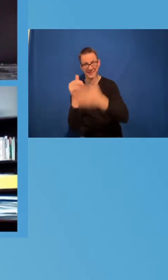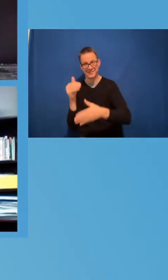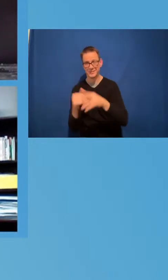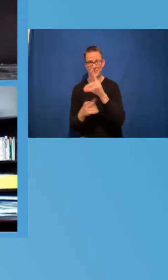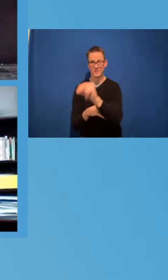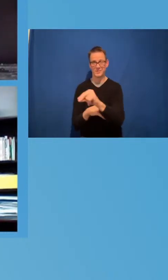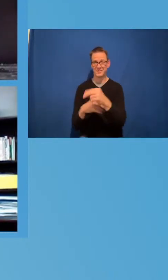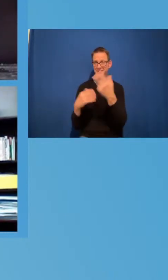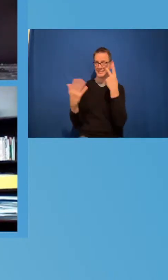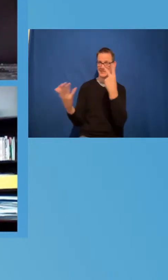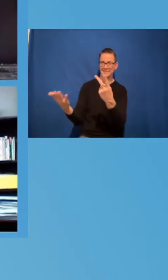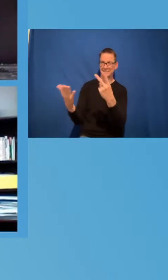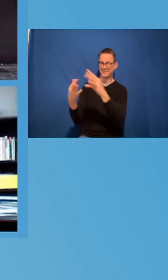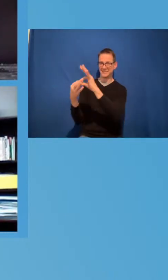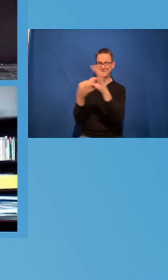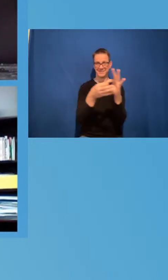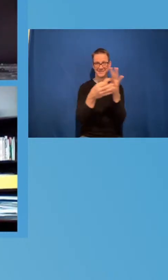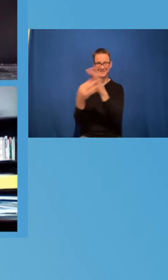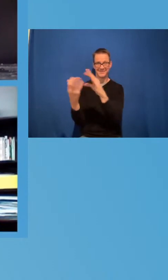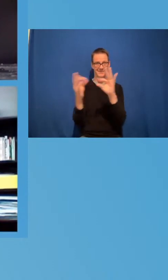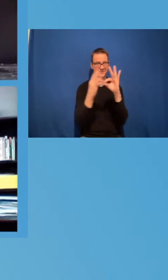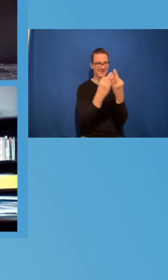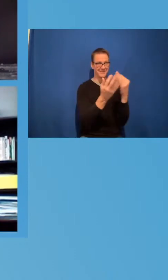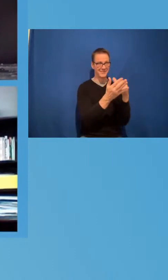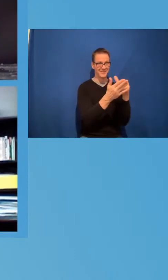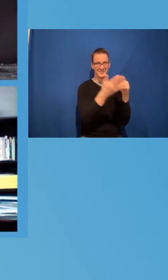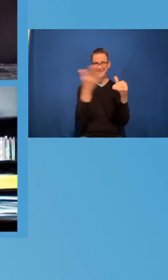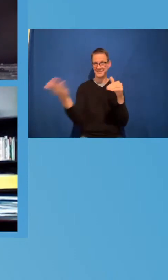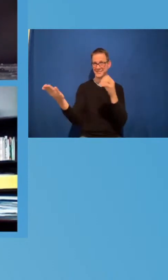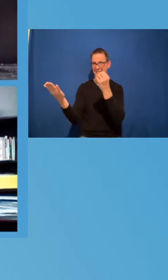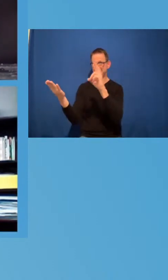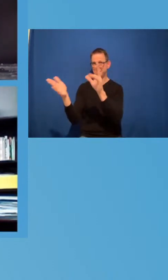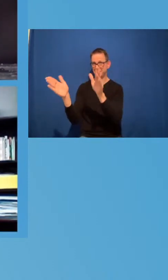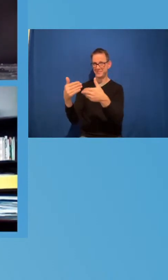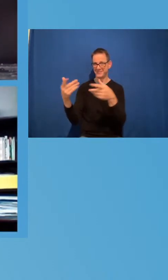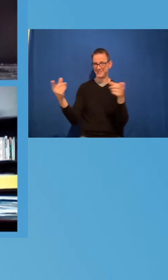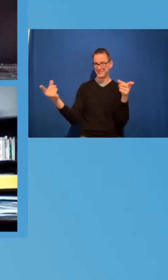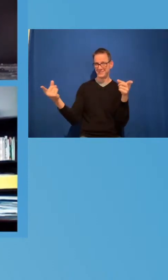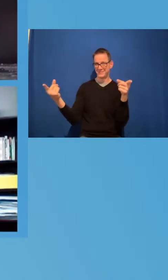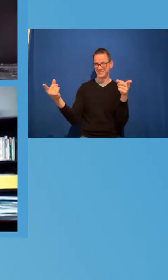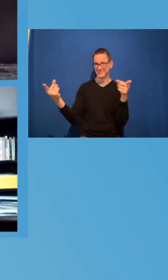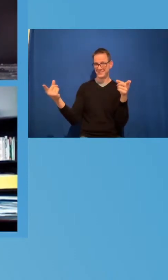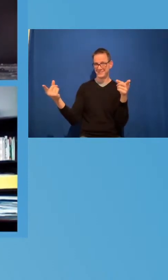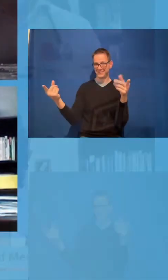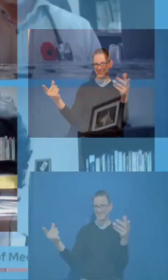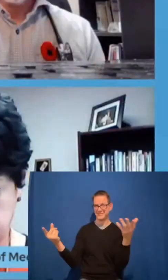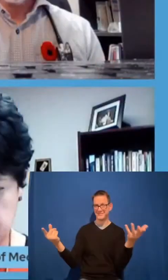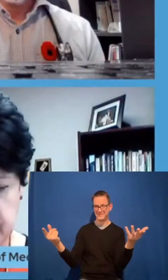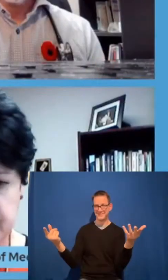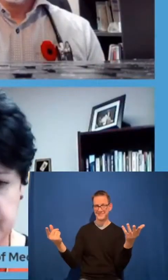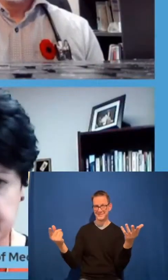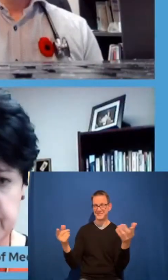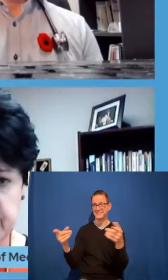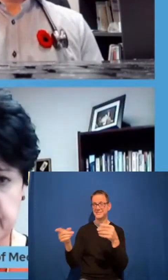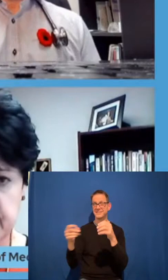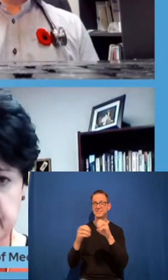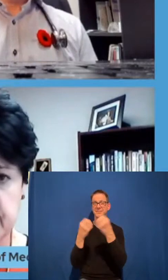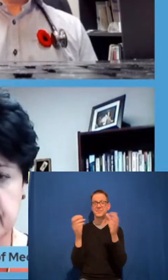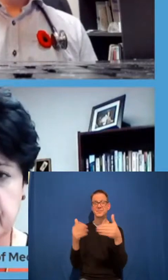So we can't lose that. We can't lose that. Emergency medicine, walk-in clinics, they are not the same thing.